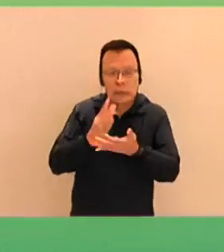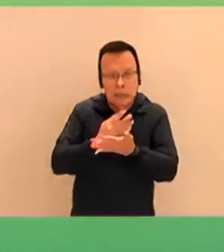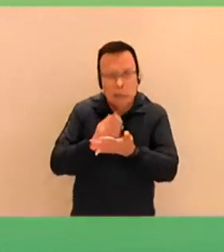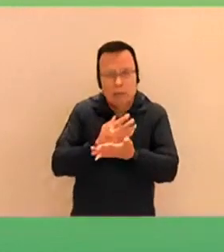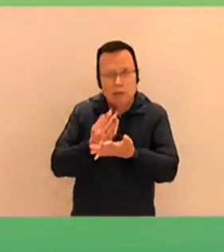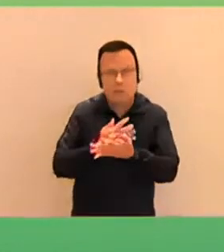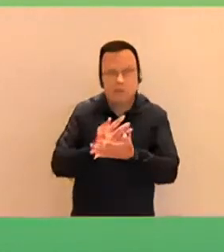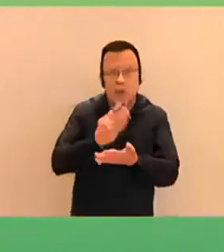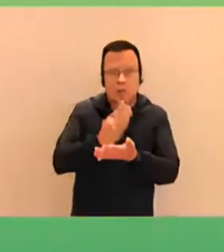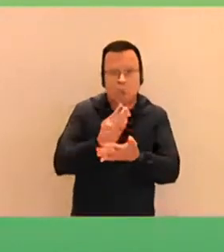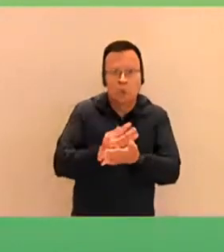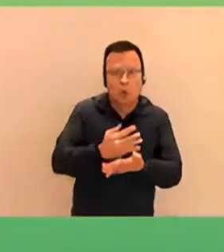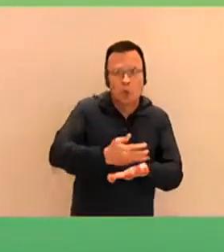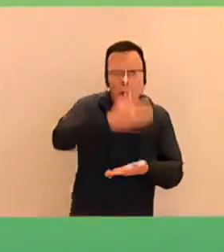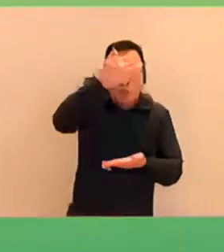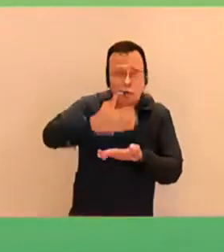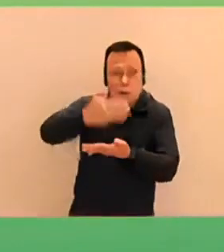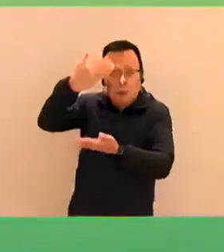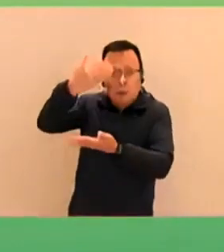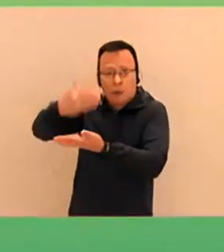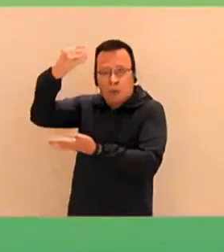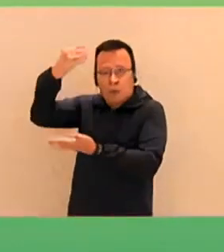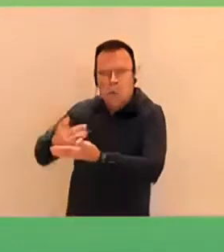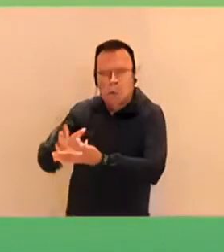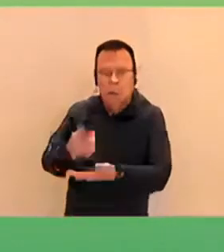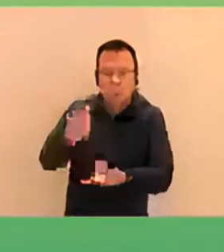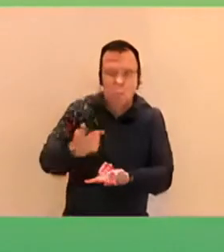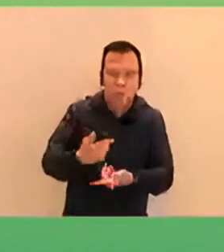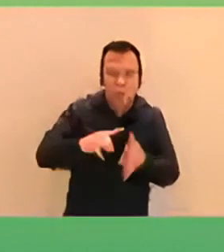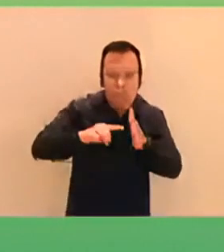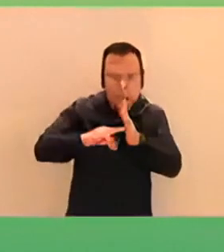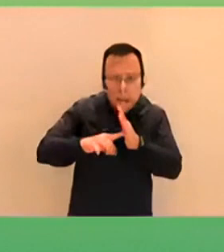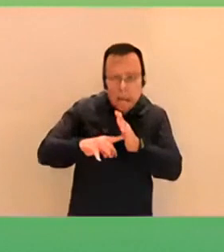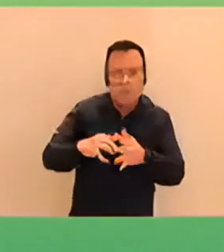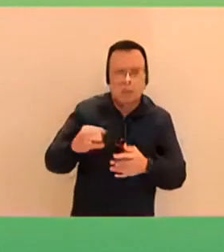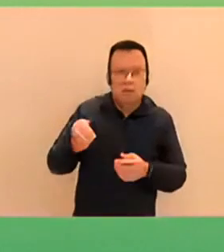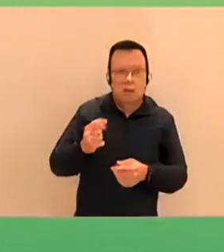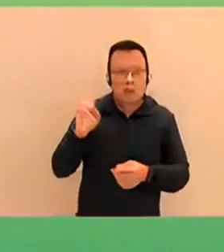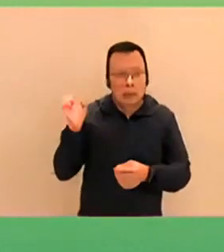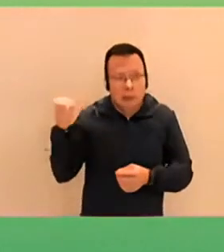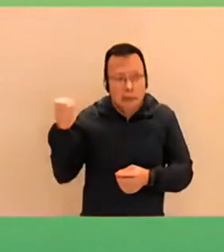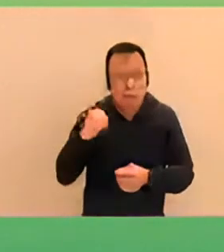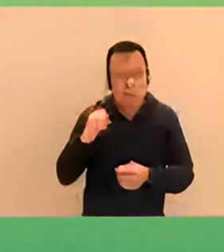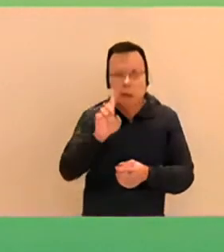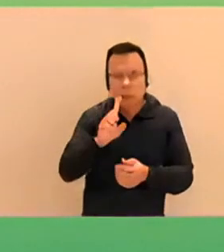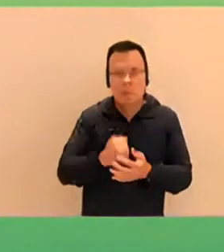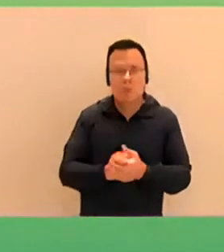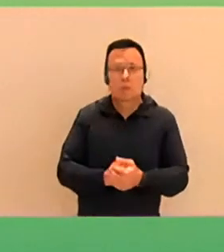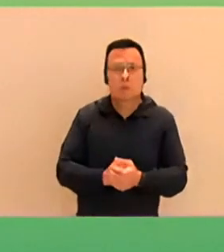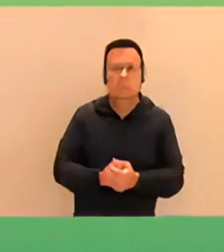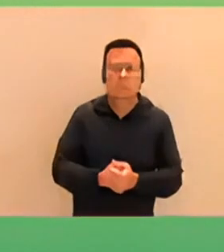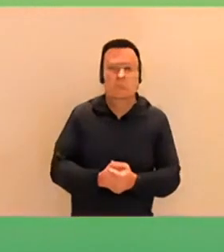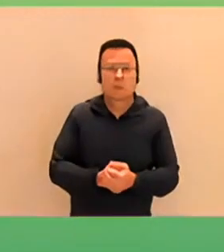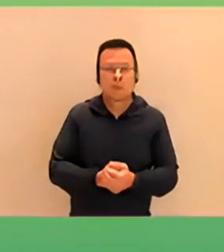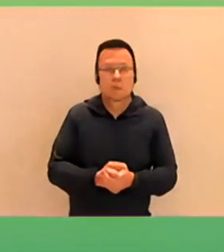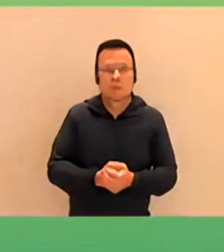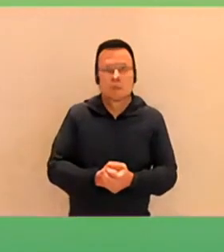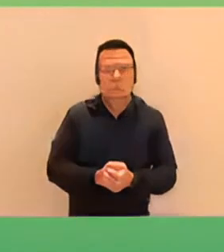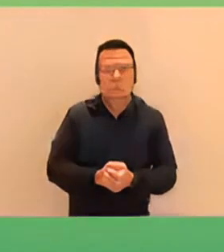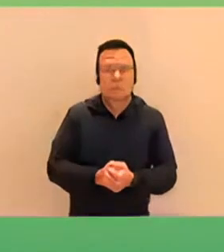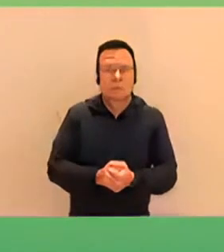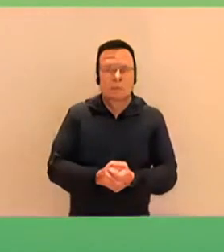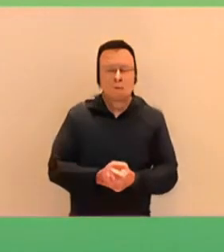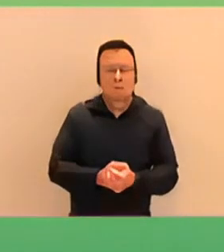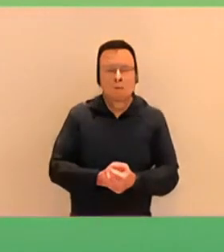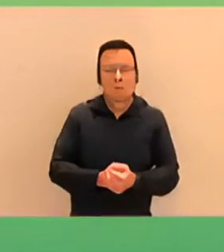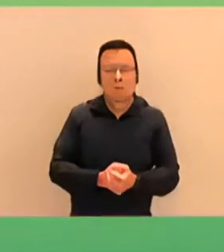day. So think of that. Well, it's fantastic. So we measure data, and I'm sorry, there's some mistake, but we